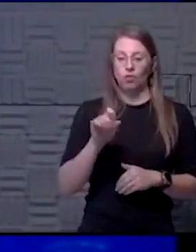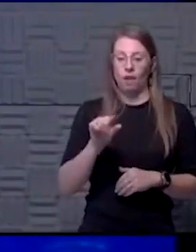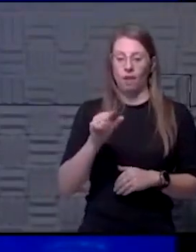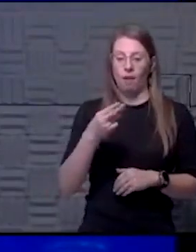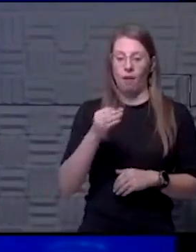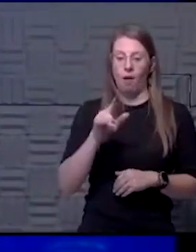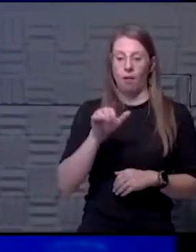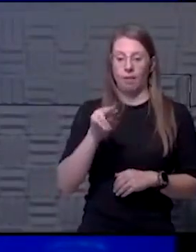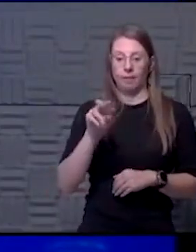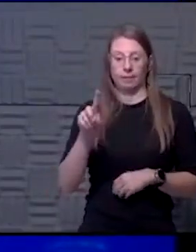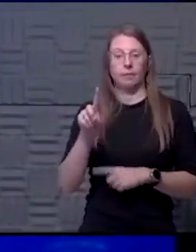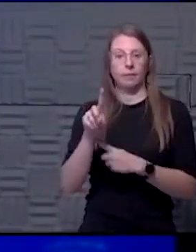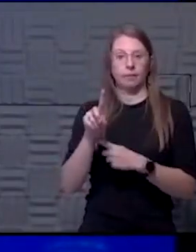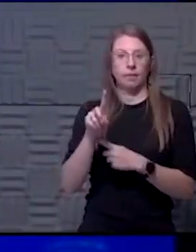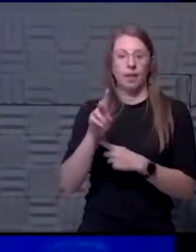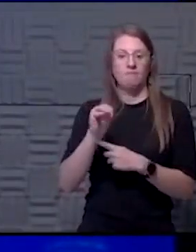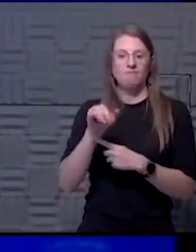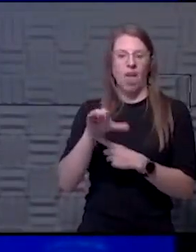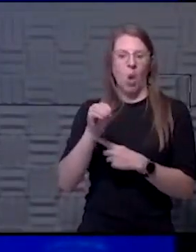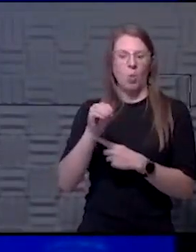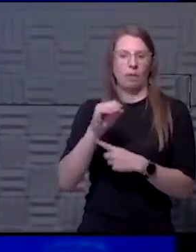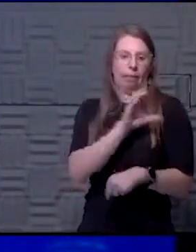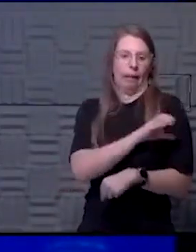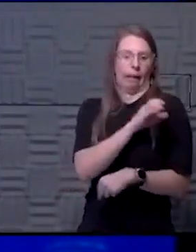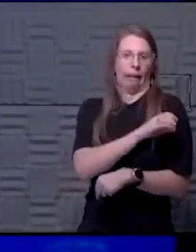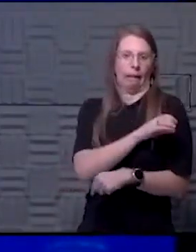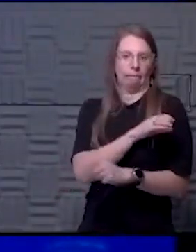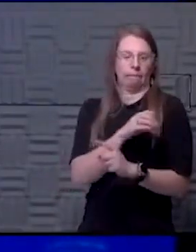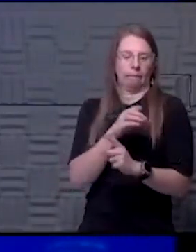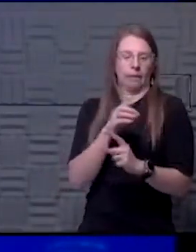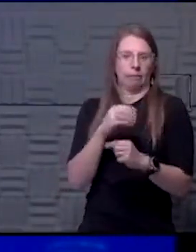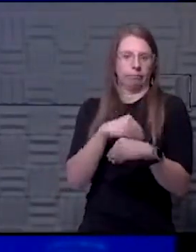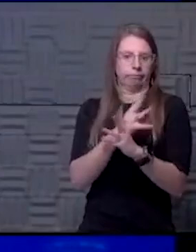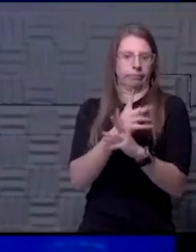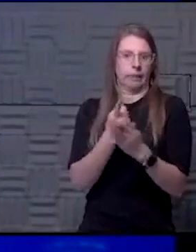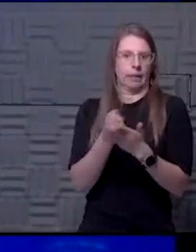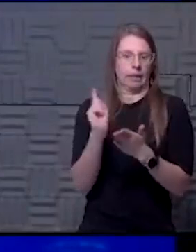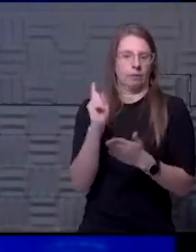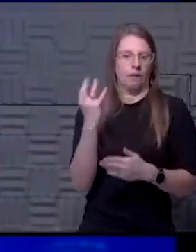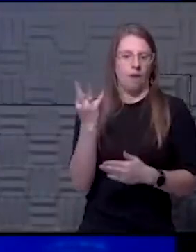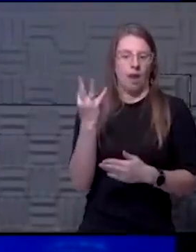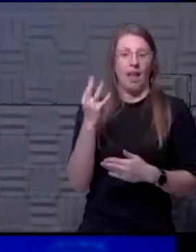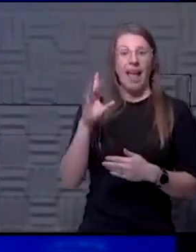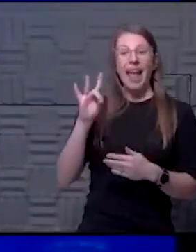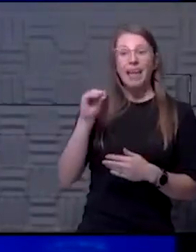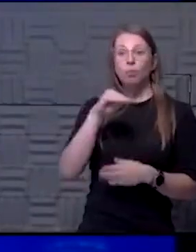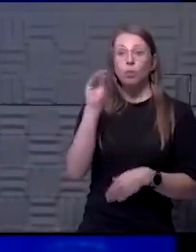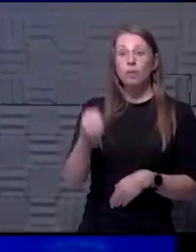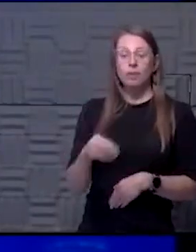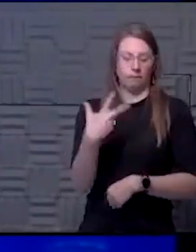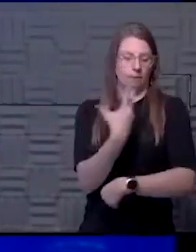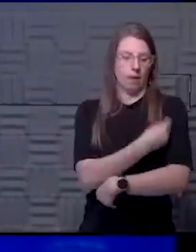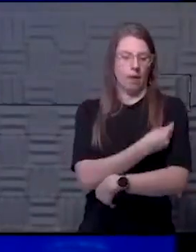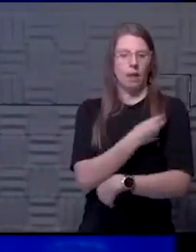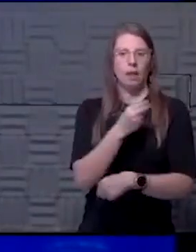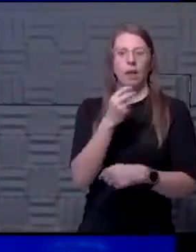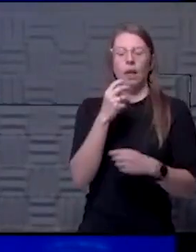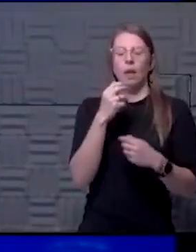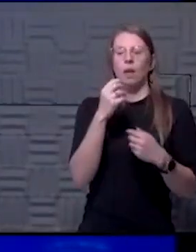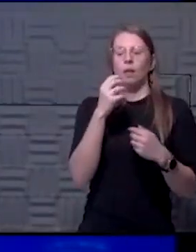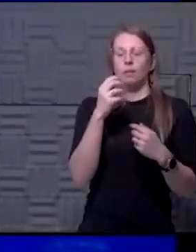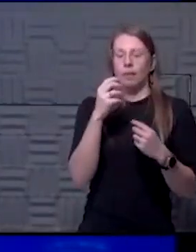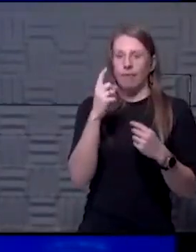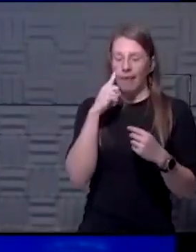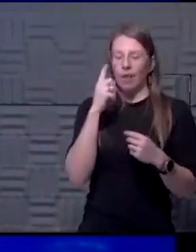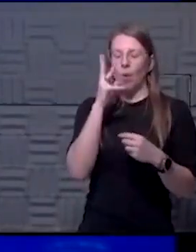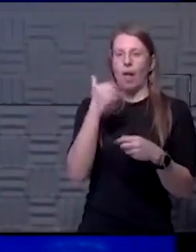Mayo Clinic was on our program last Friday, and he's like, look, you got to get 80% of people vaccinated before you think you're going to really have enough immunity out there that you